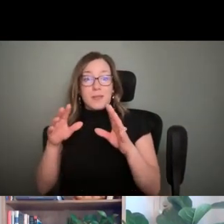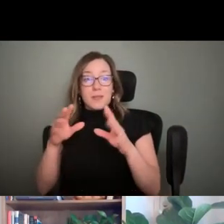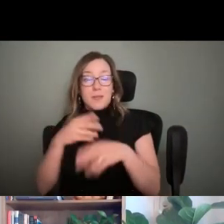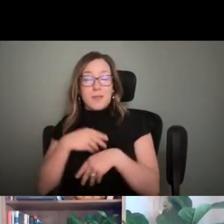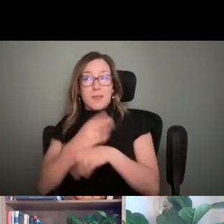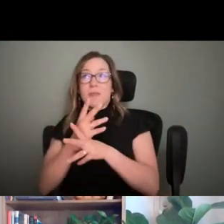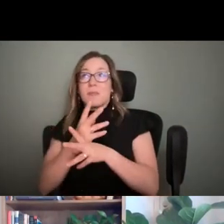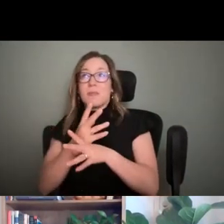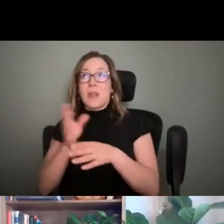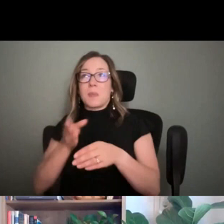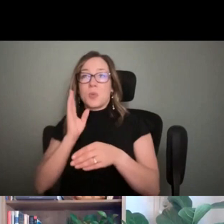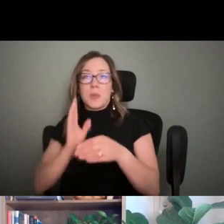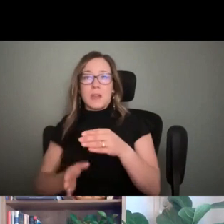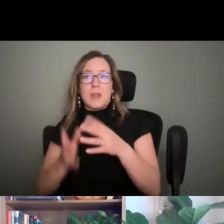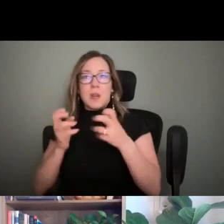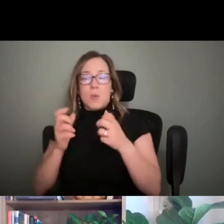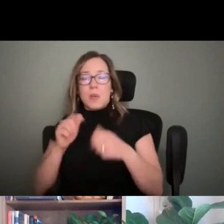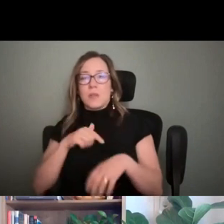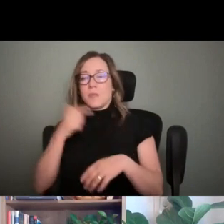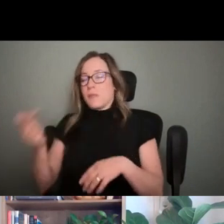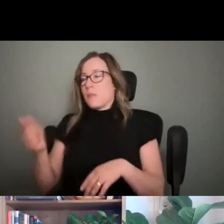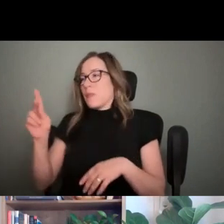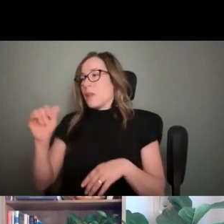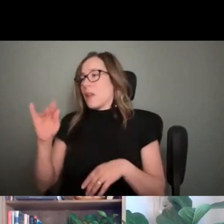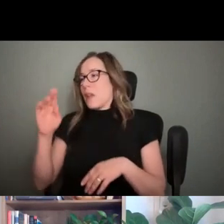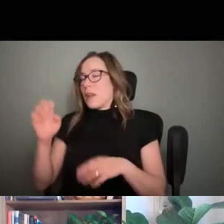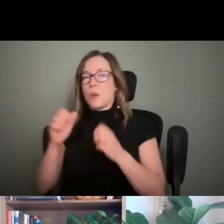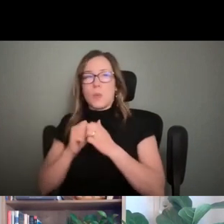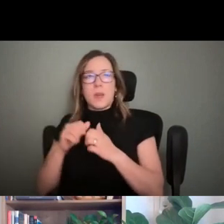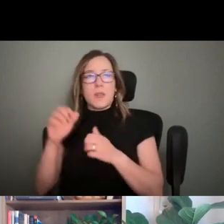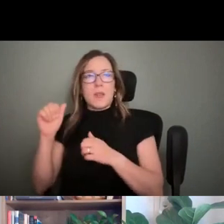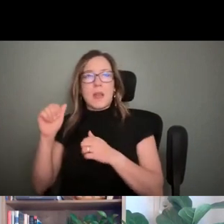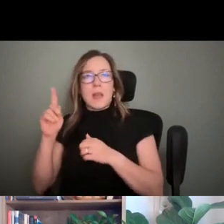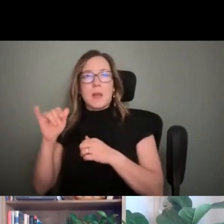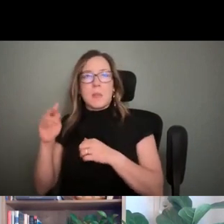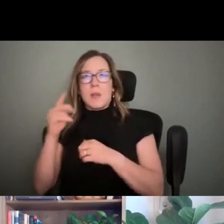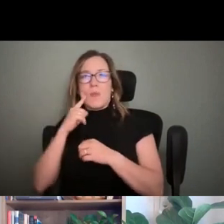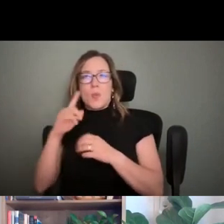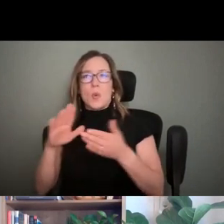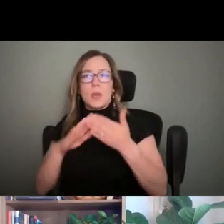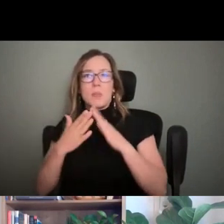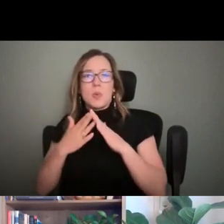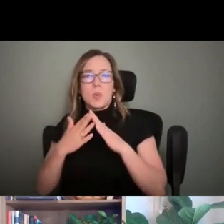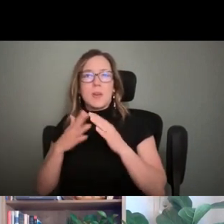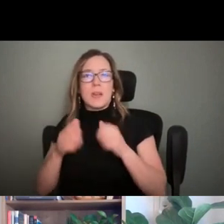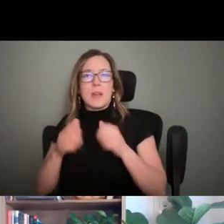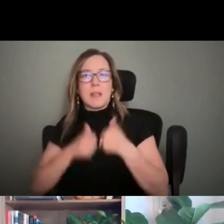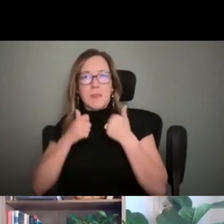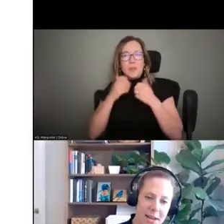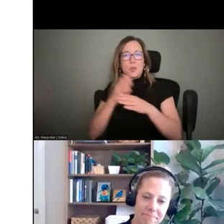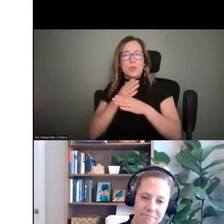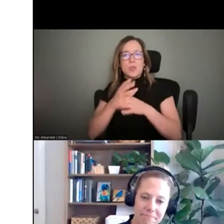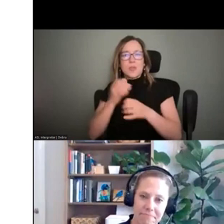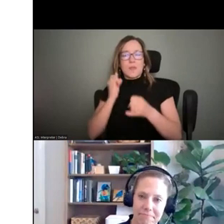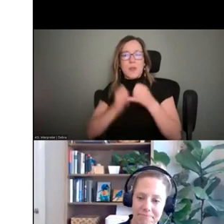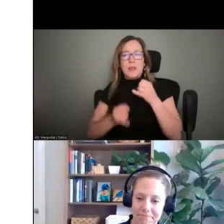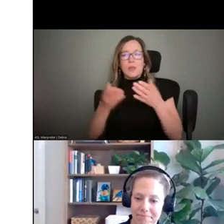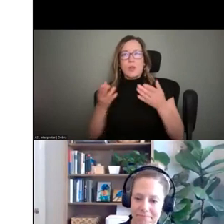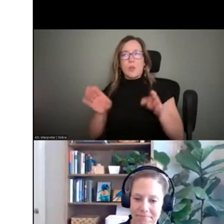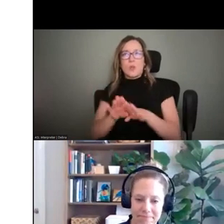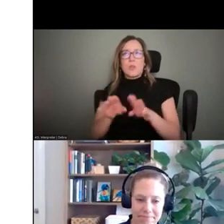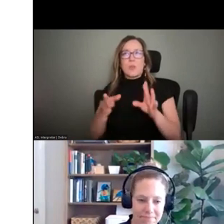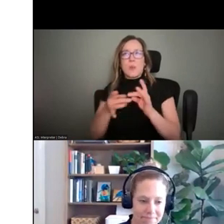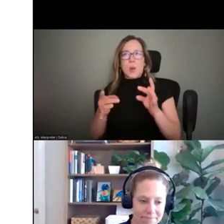end, I do want to turn to Katie Clark with the Administration for Community Living to share some final closing remarks. Katie.